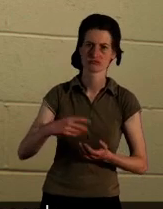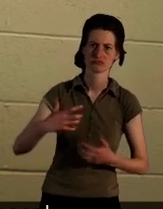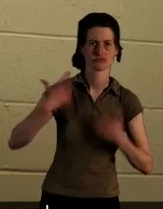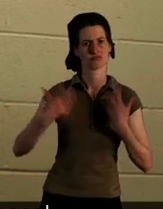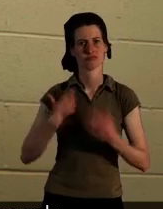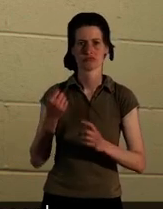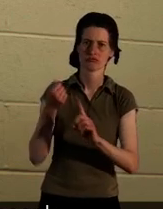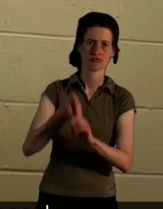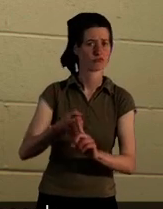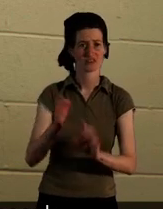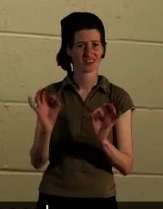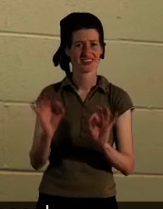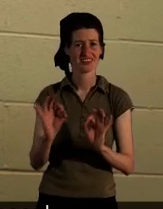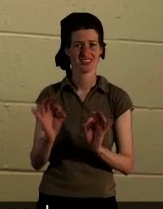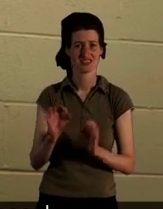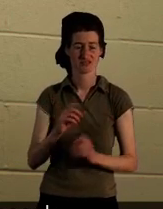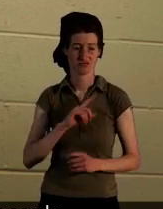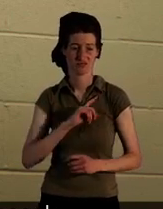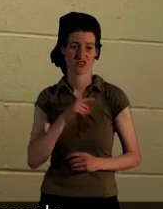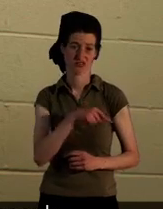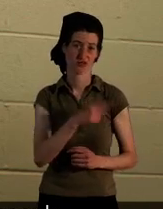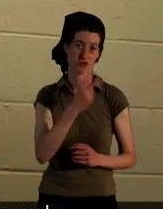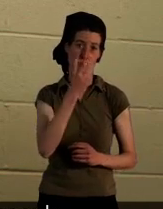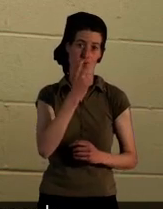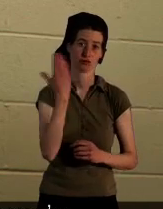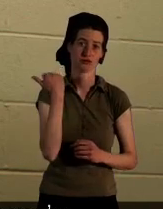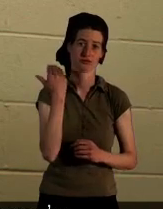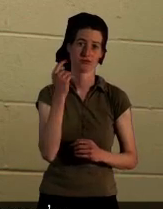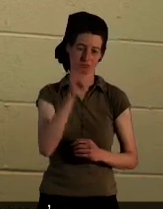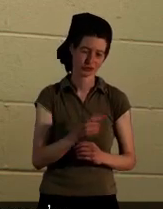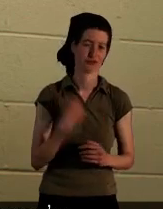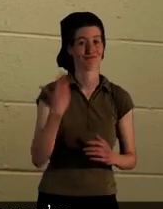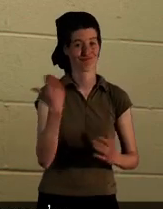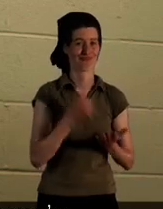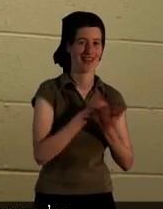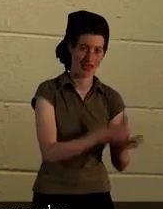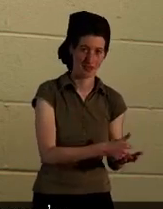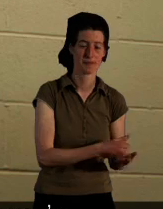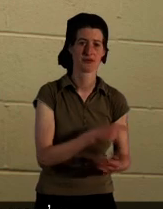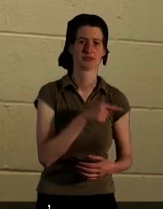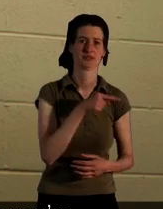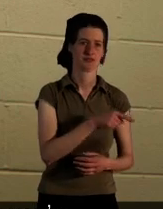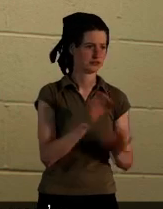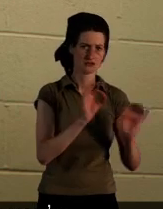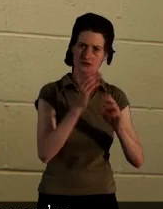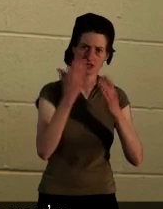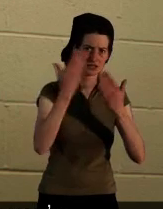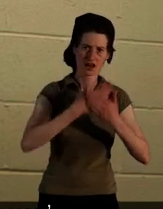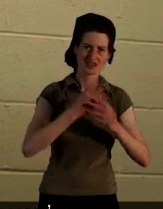people, nobody's going to stick up or fight or be an advocate for